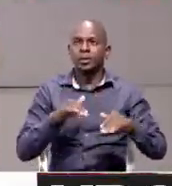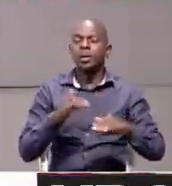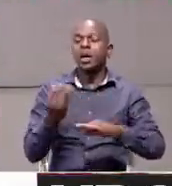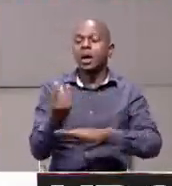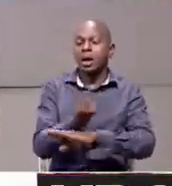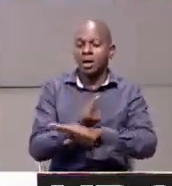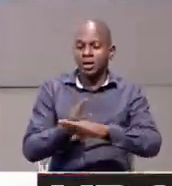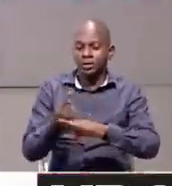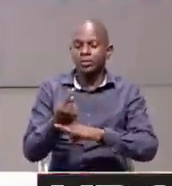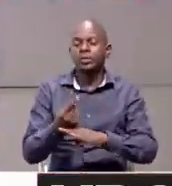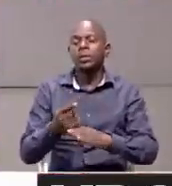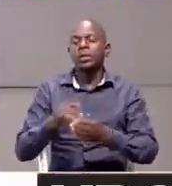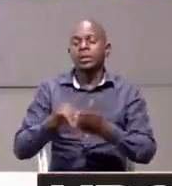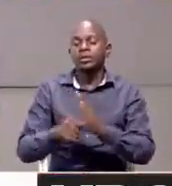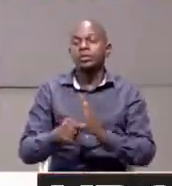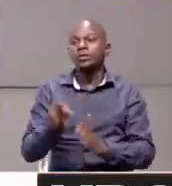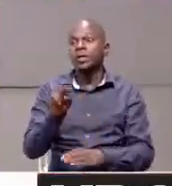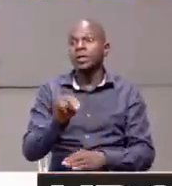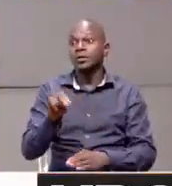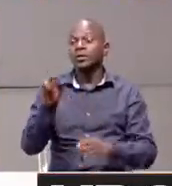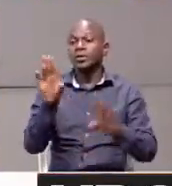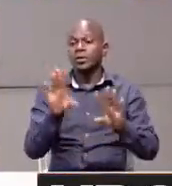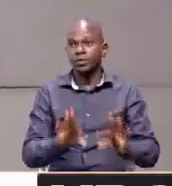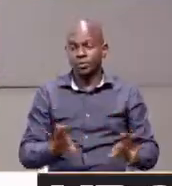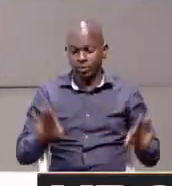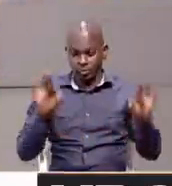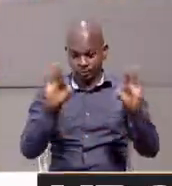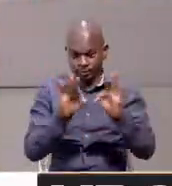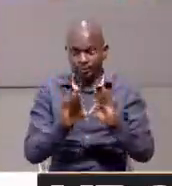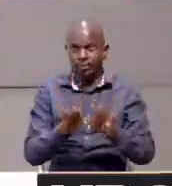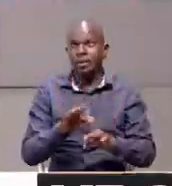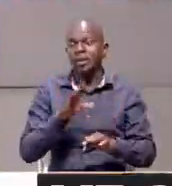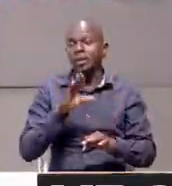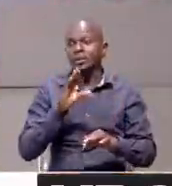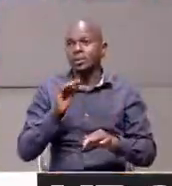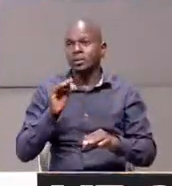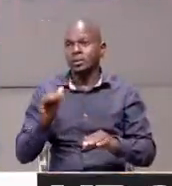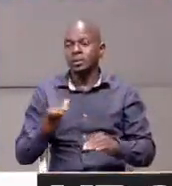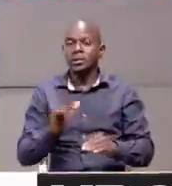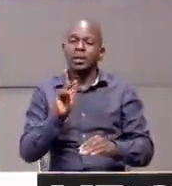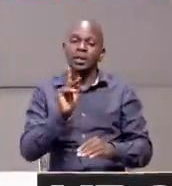hour for matters of national importance. We in Terego, the hospitals are down. In